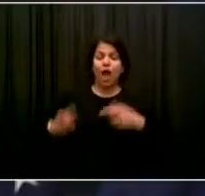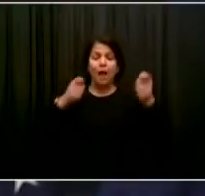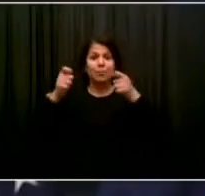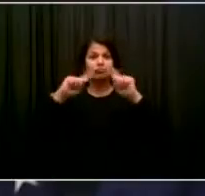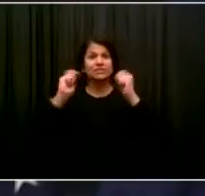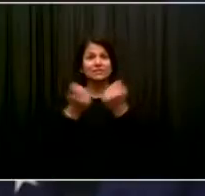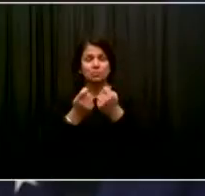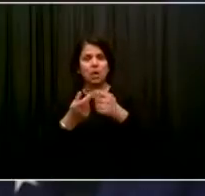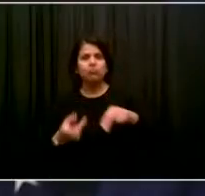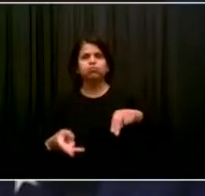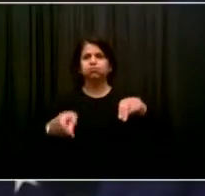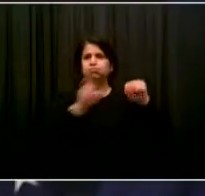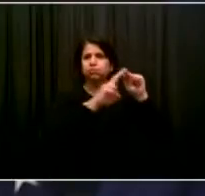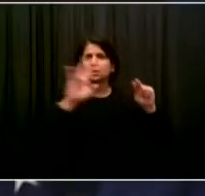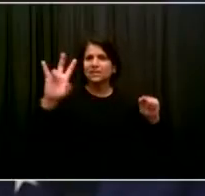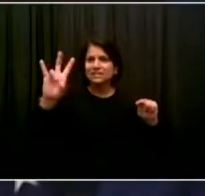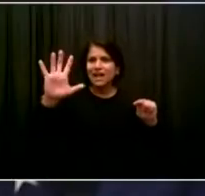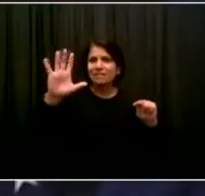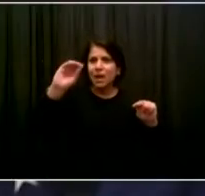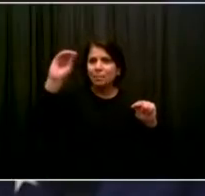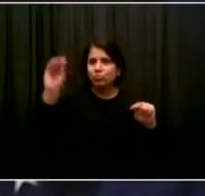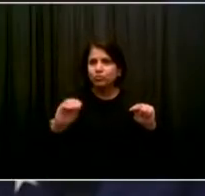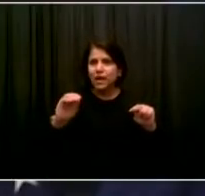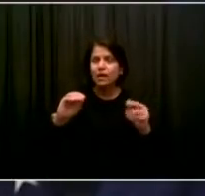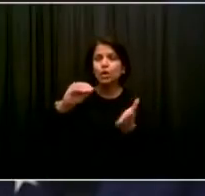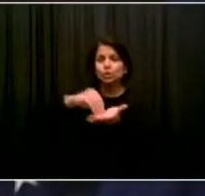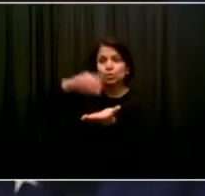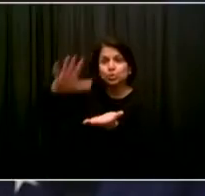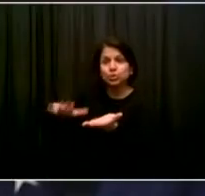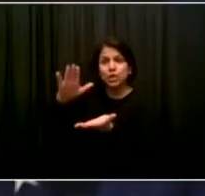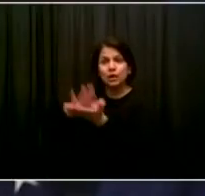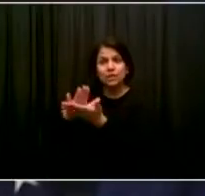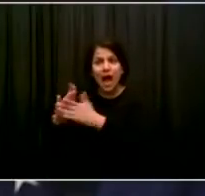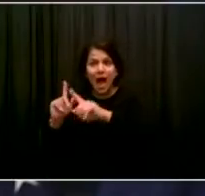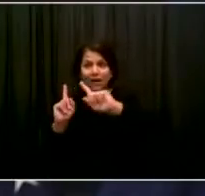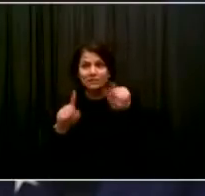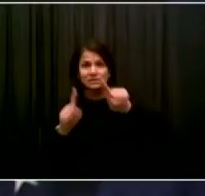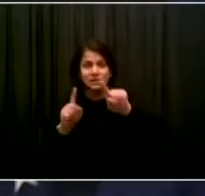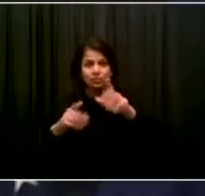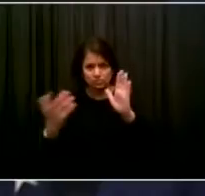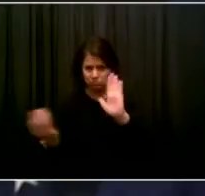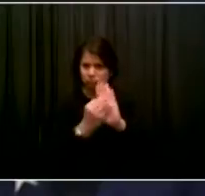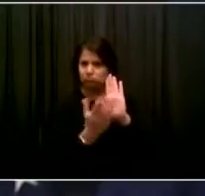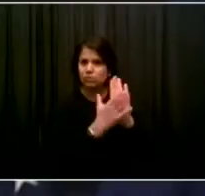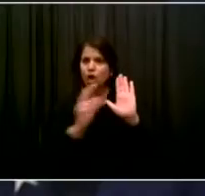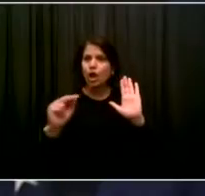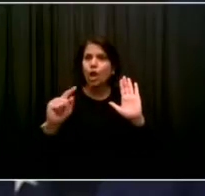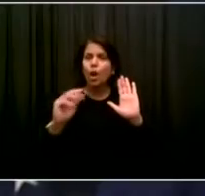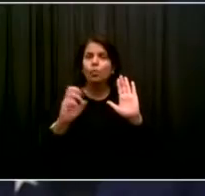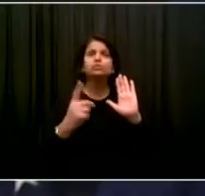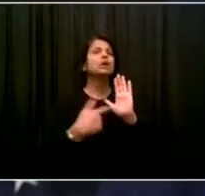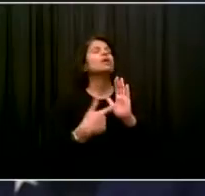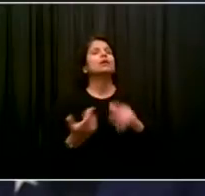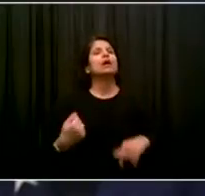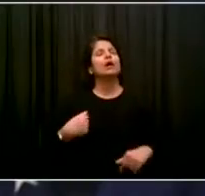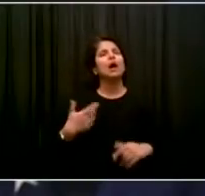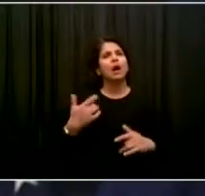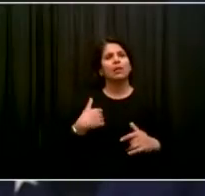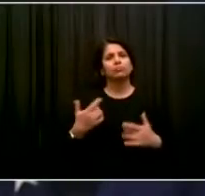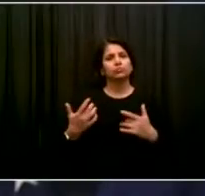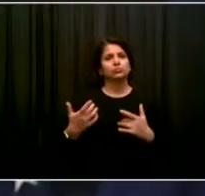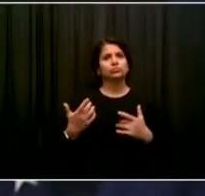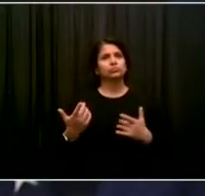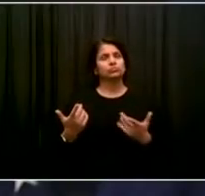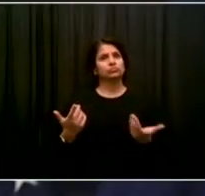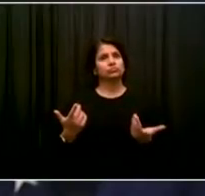increasing each day. I think that's important to note. Our families have been concerned. And the message that we have